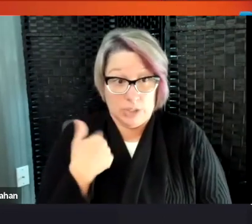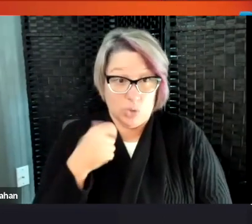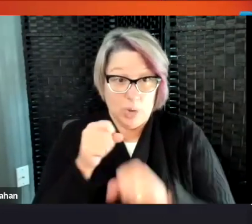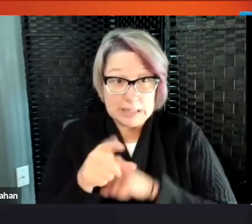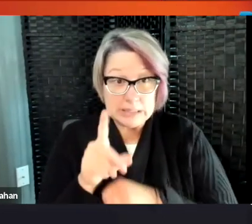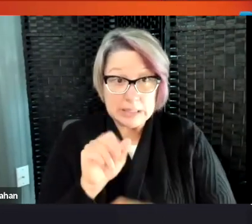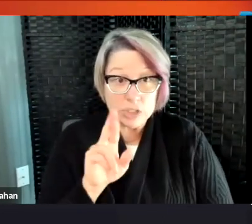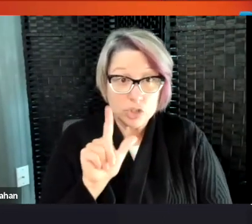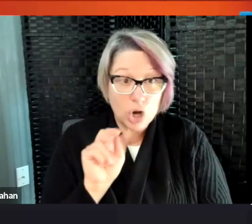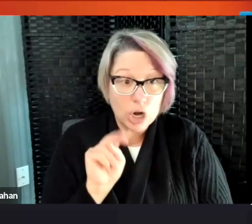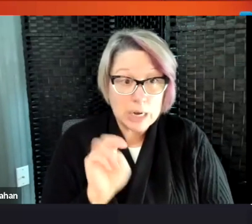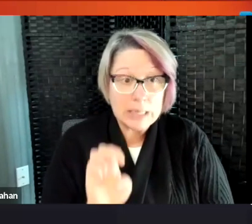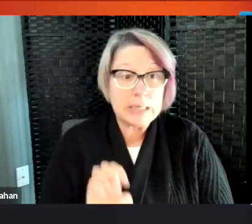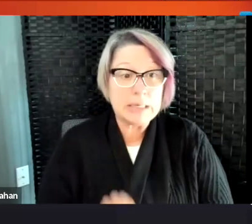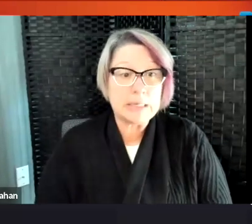Darlene.